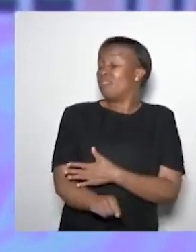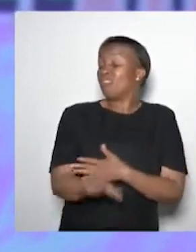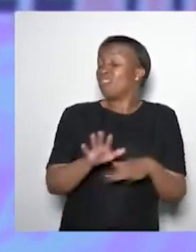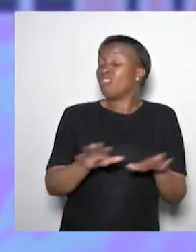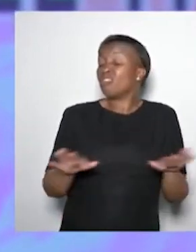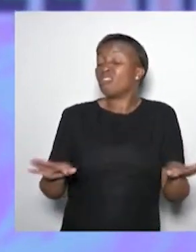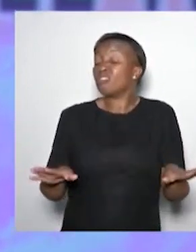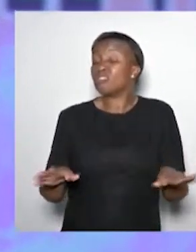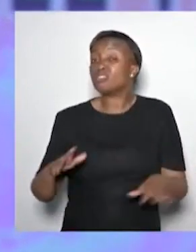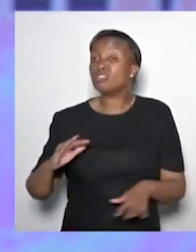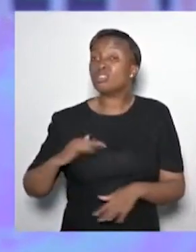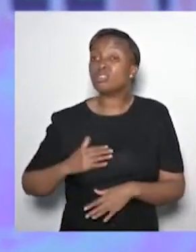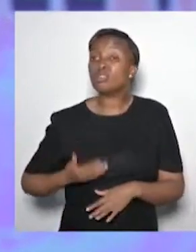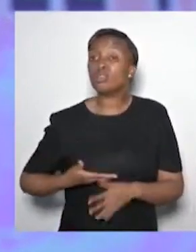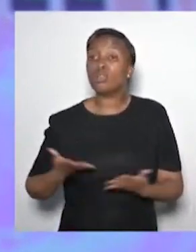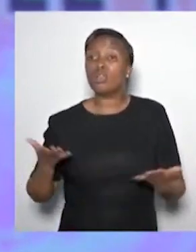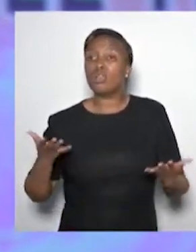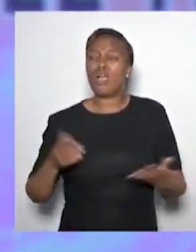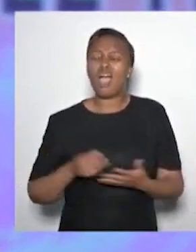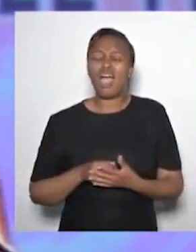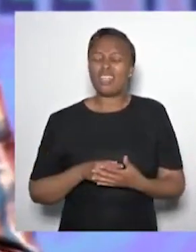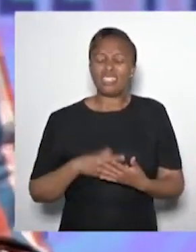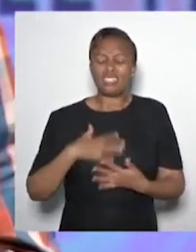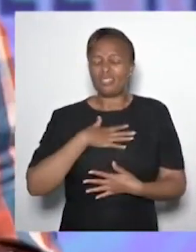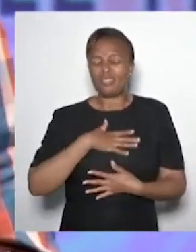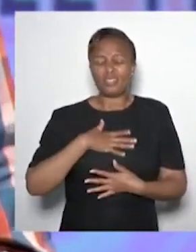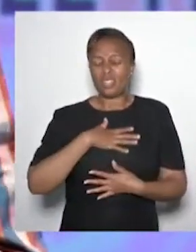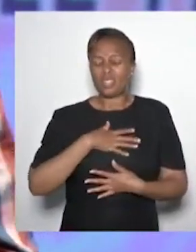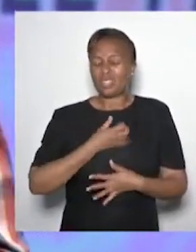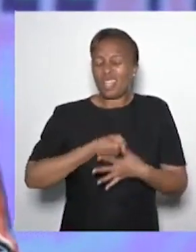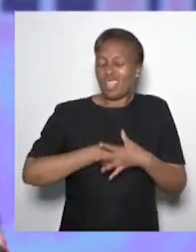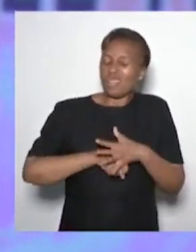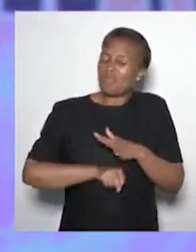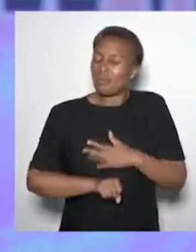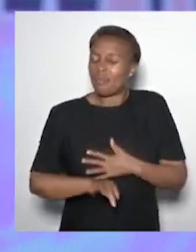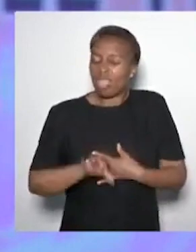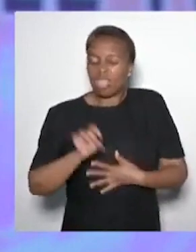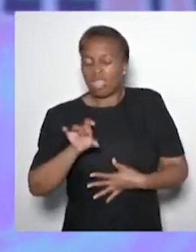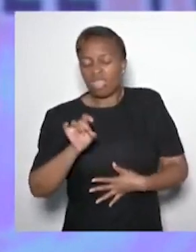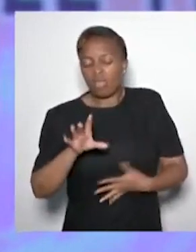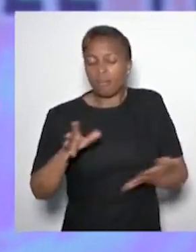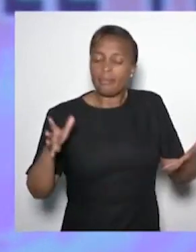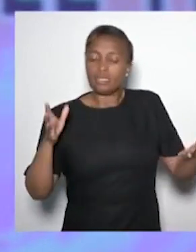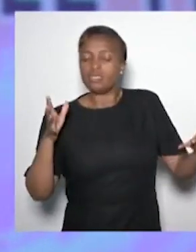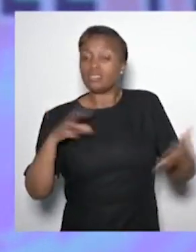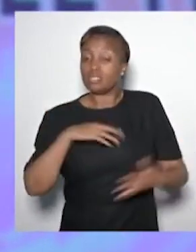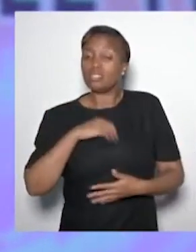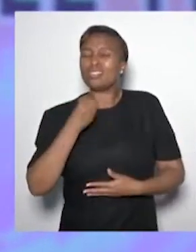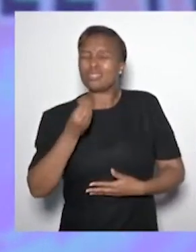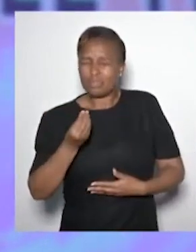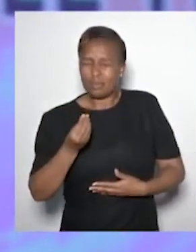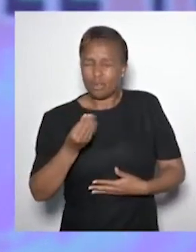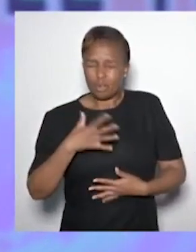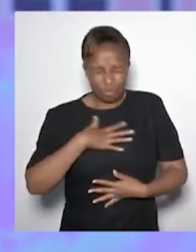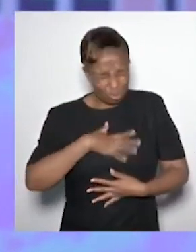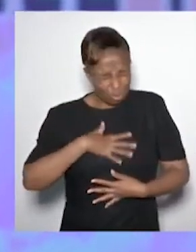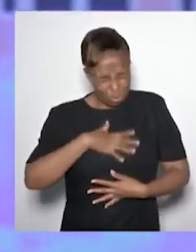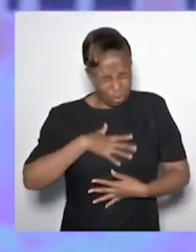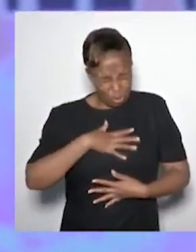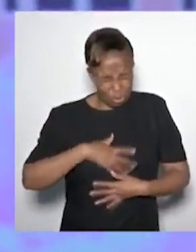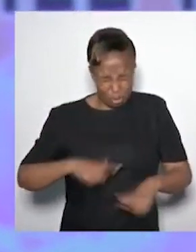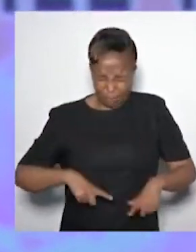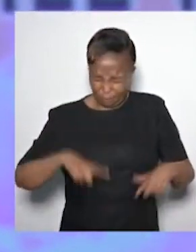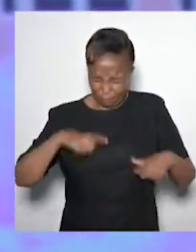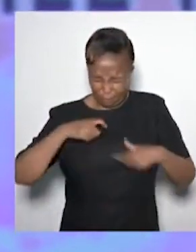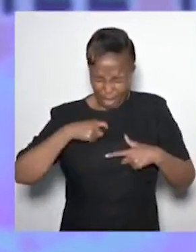feels like, but it's called, it's not like birth pangs. You hear there's life kicking in your belly